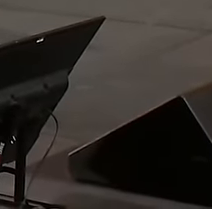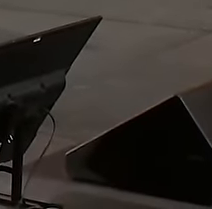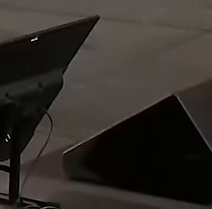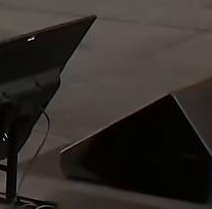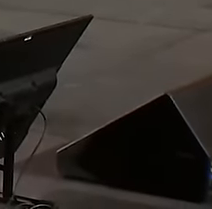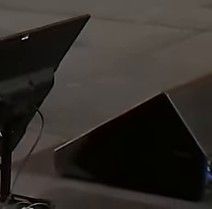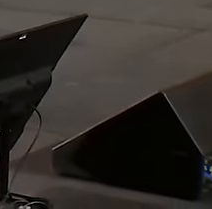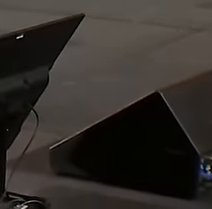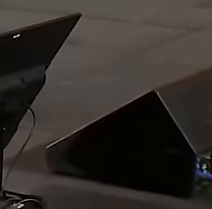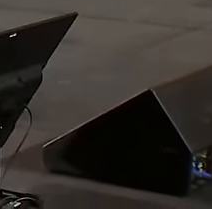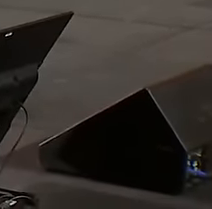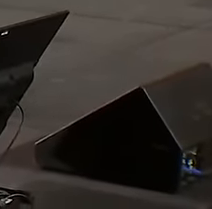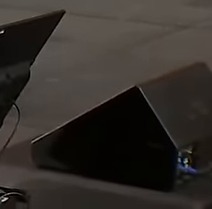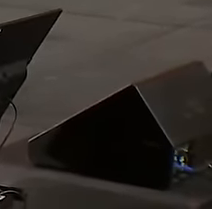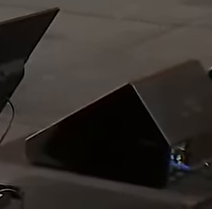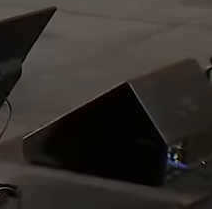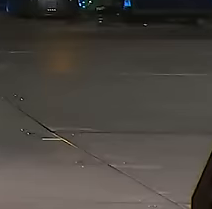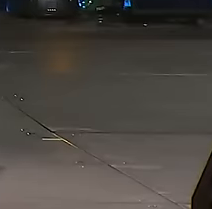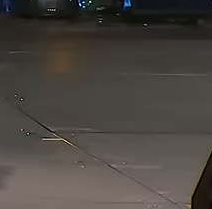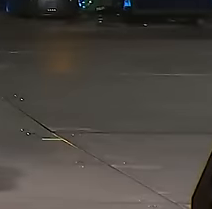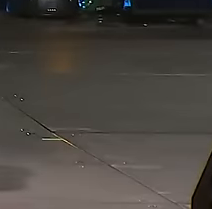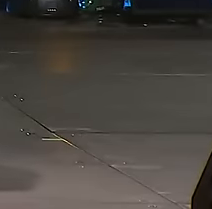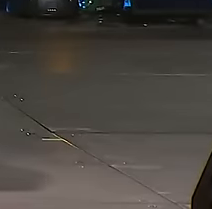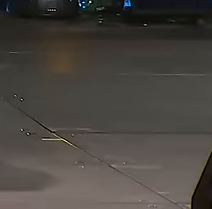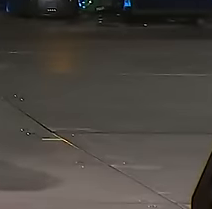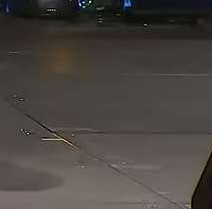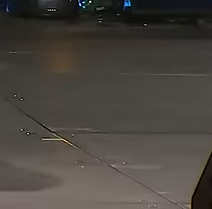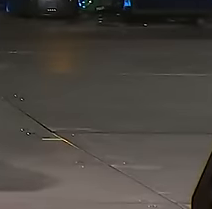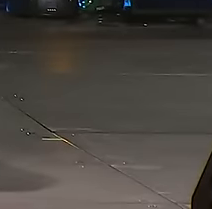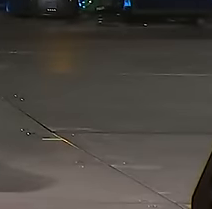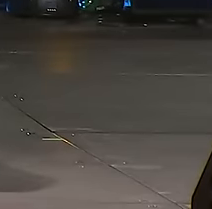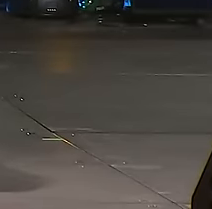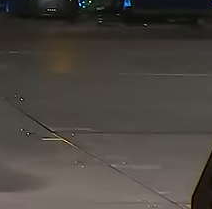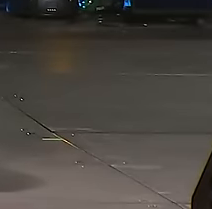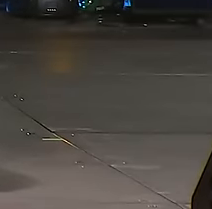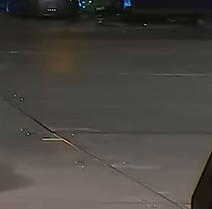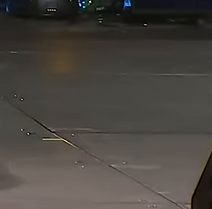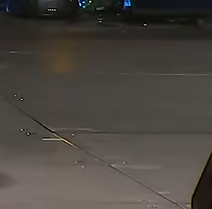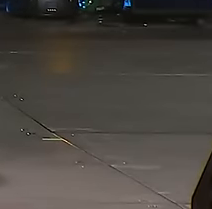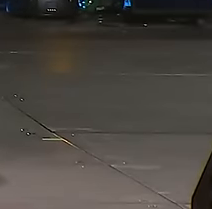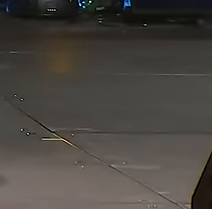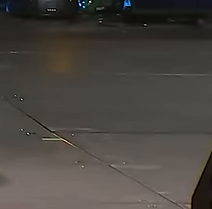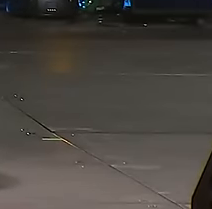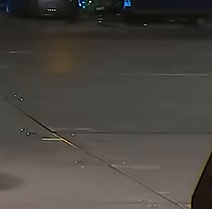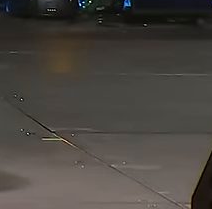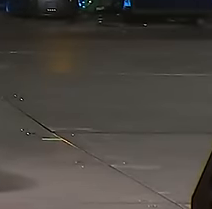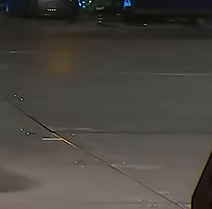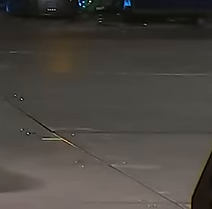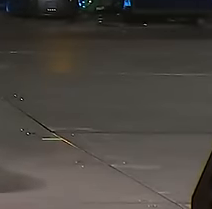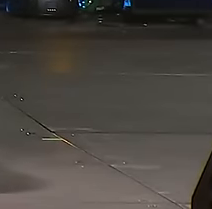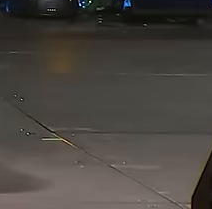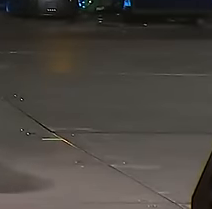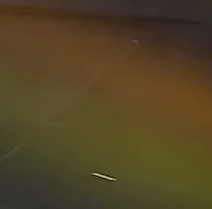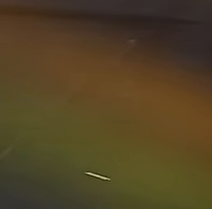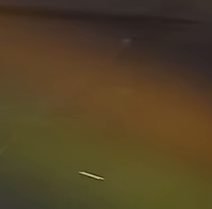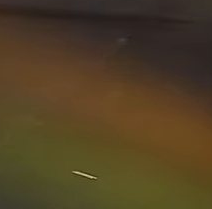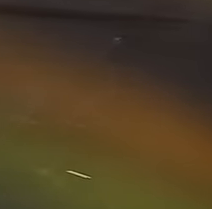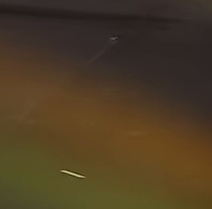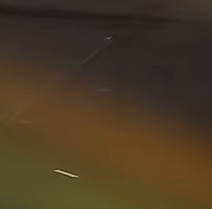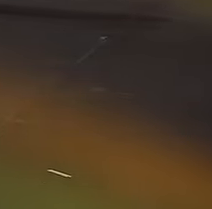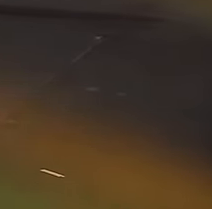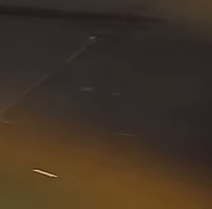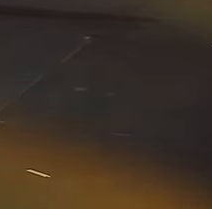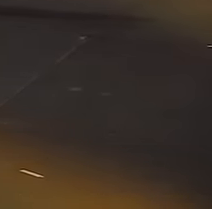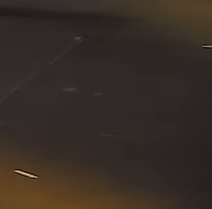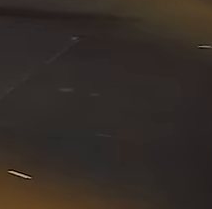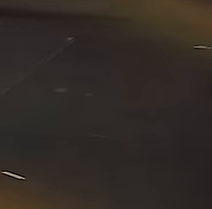Church. Shout out to Advance Youth Church. Amen. God bless you. I love you. But we had our youth pastor with us on the platform. And